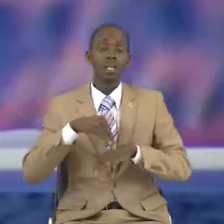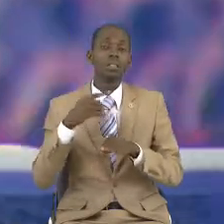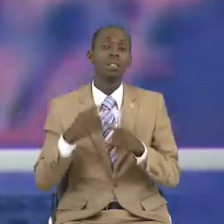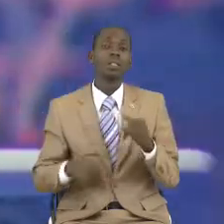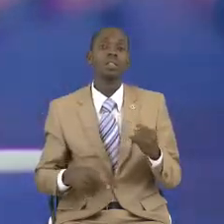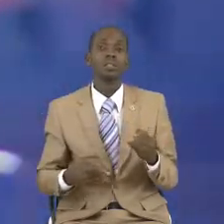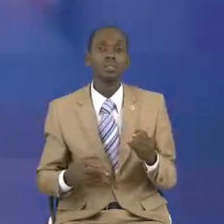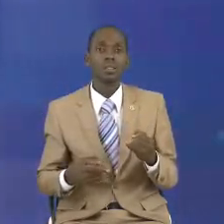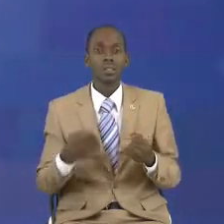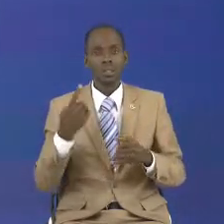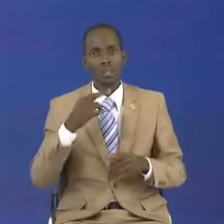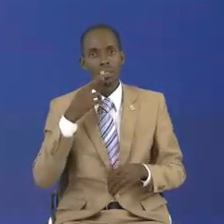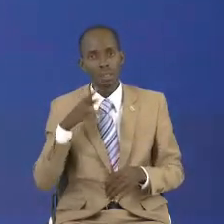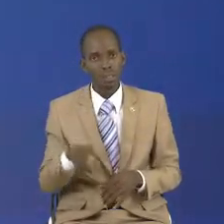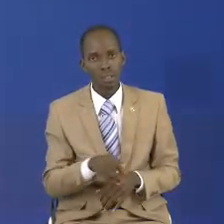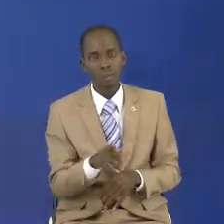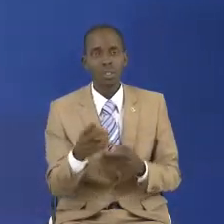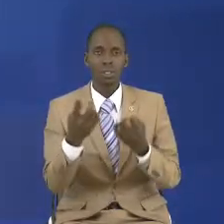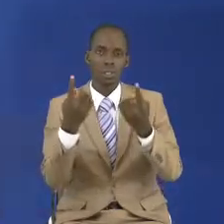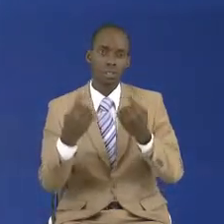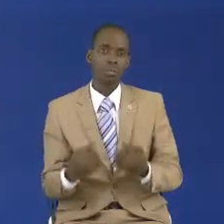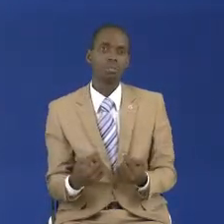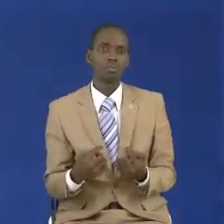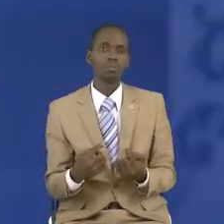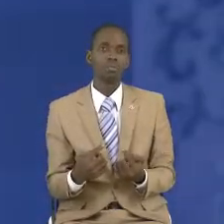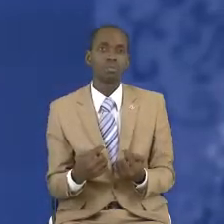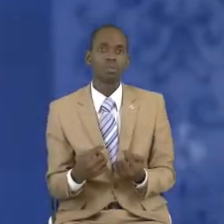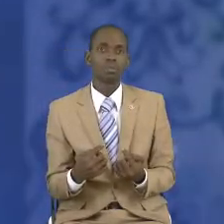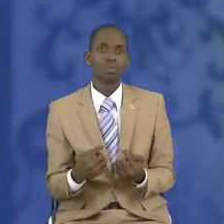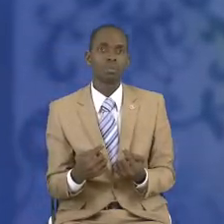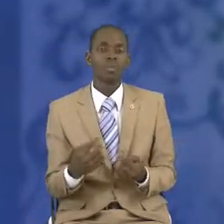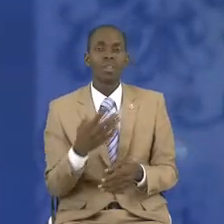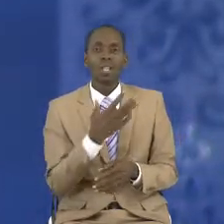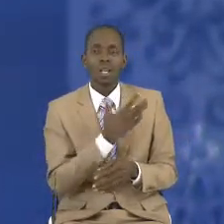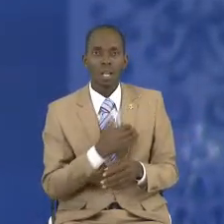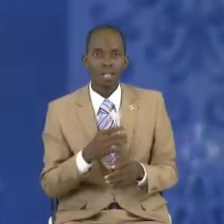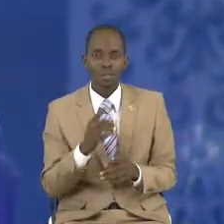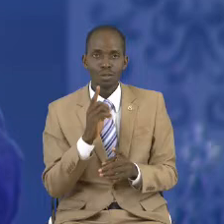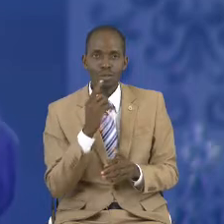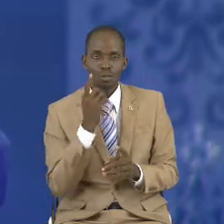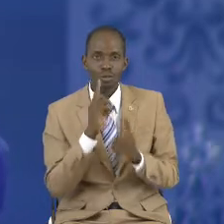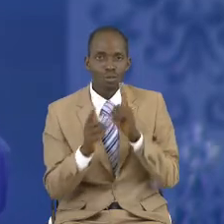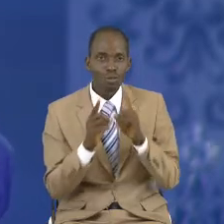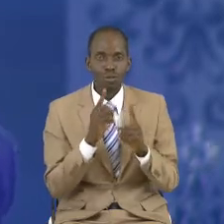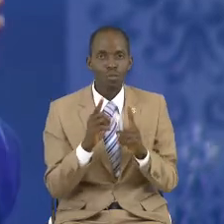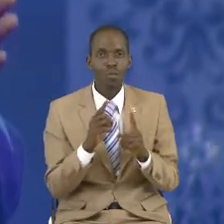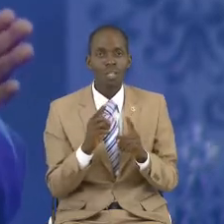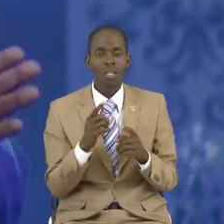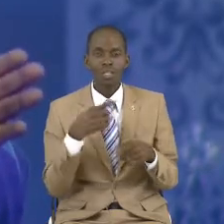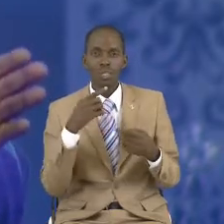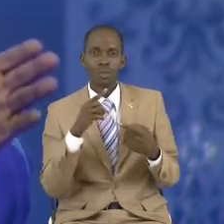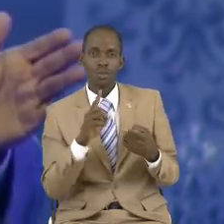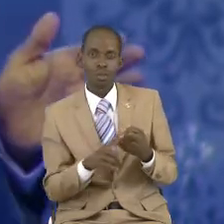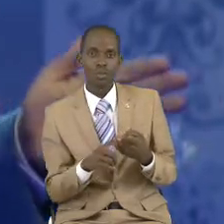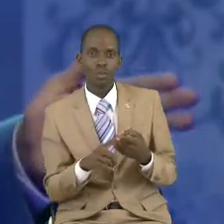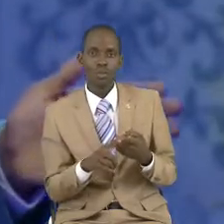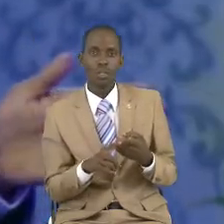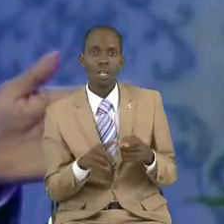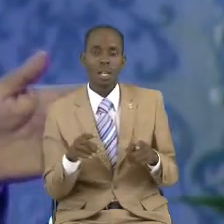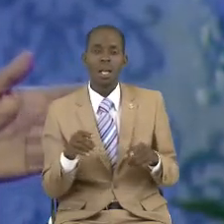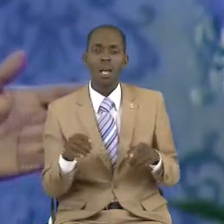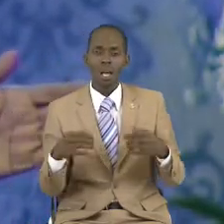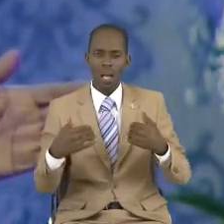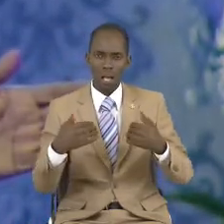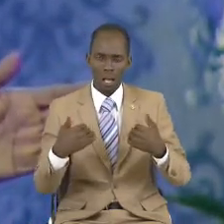subpage came and spoke and said as god